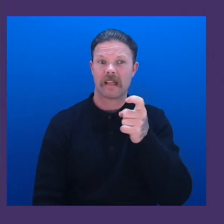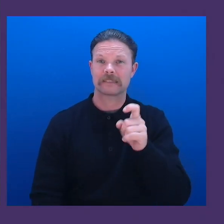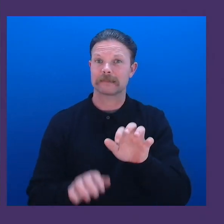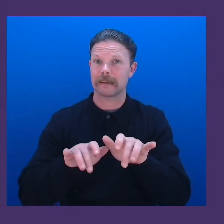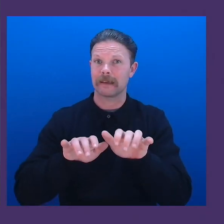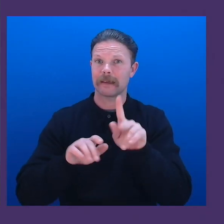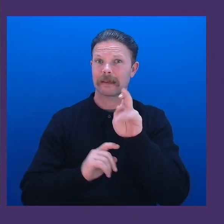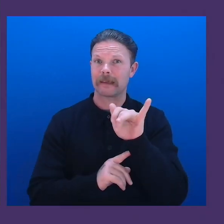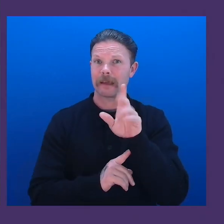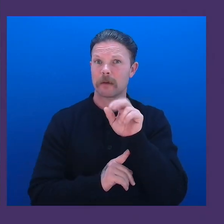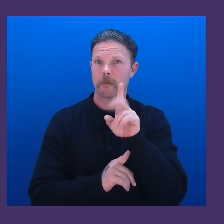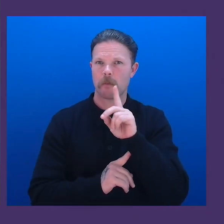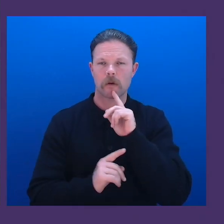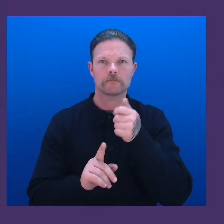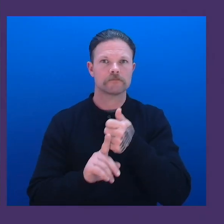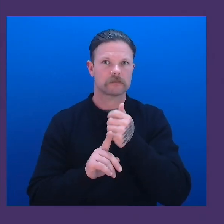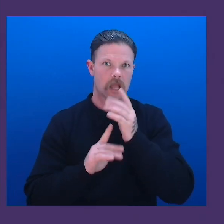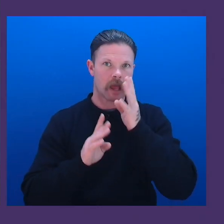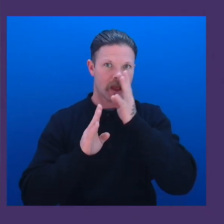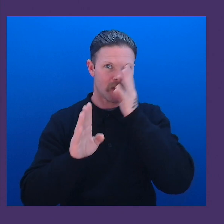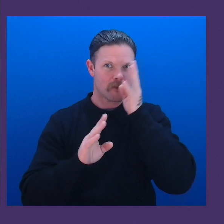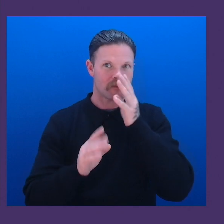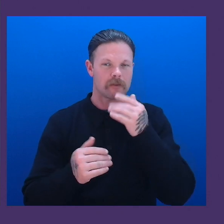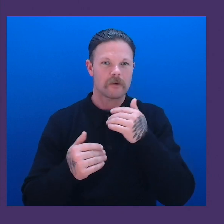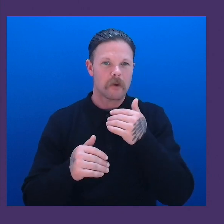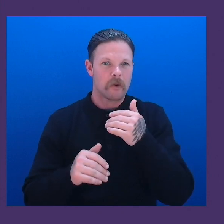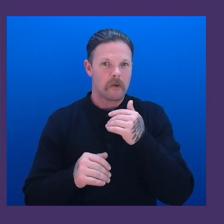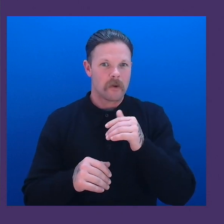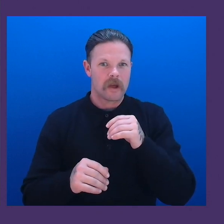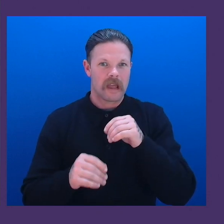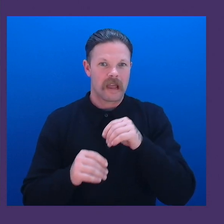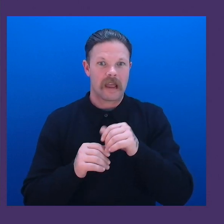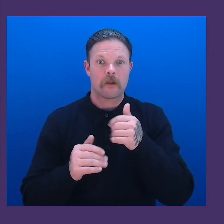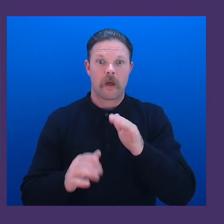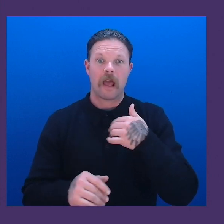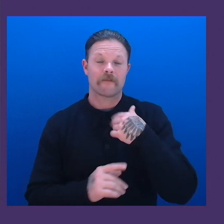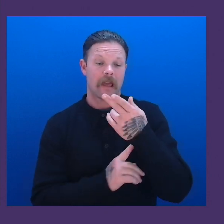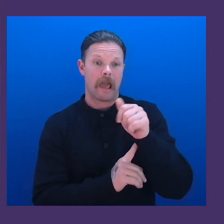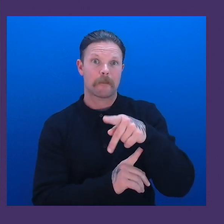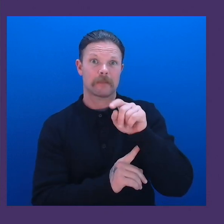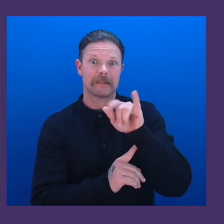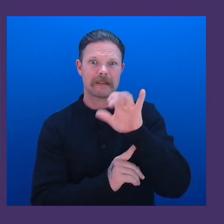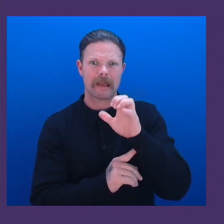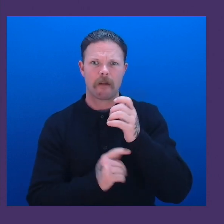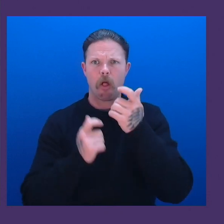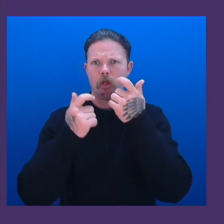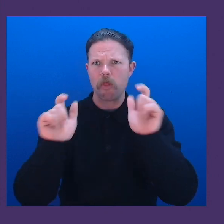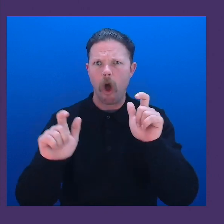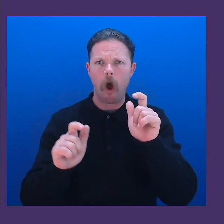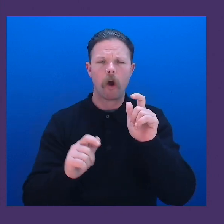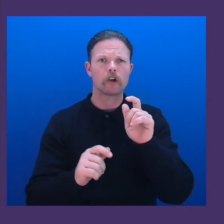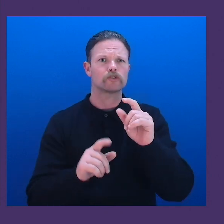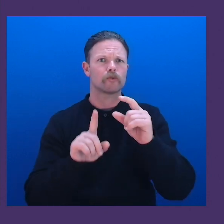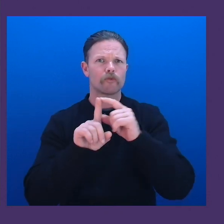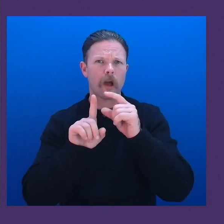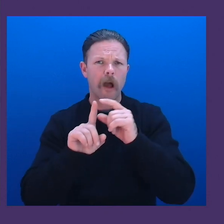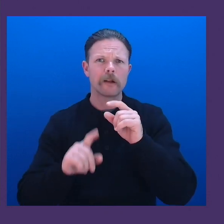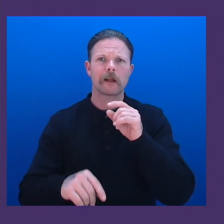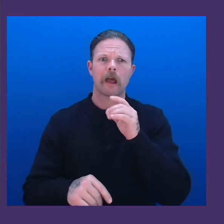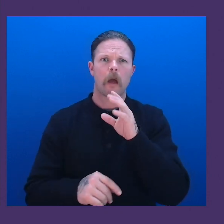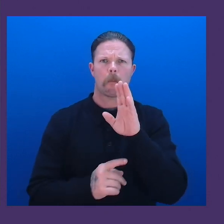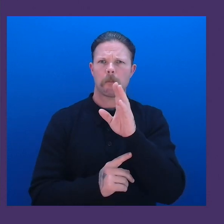innovative in a way that it has haptic as well as large font, bold font, and